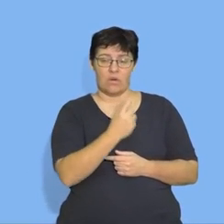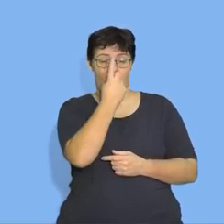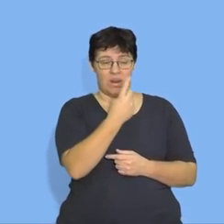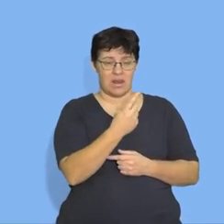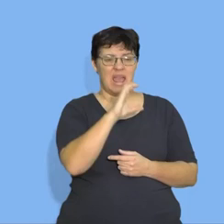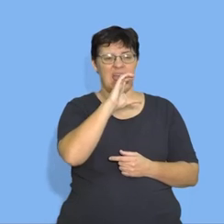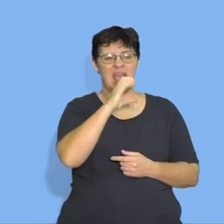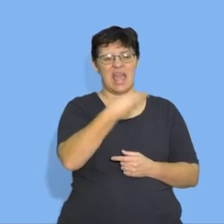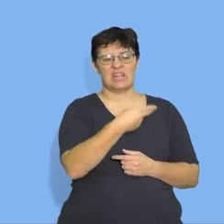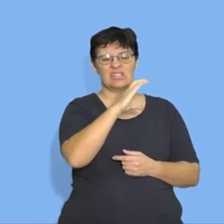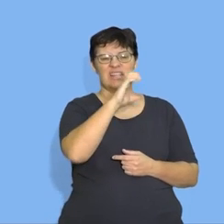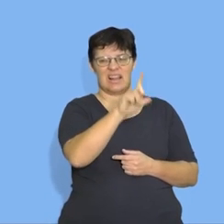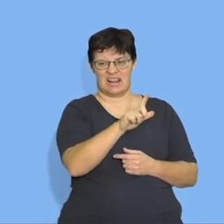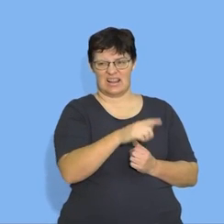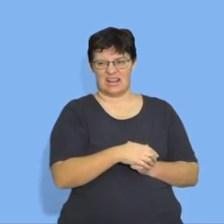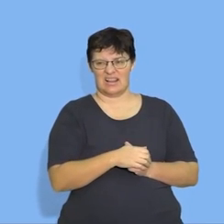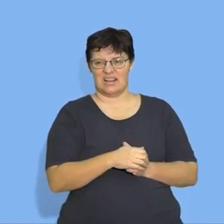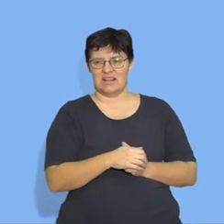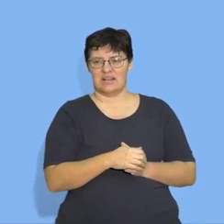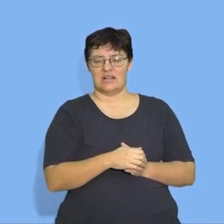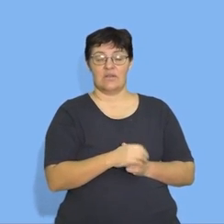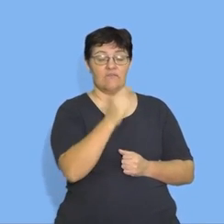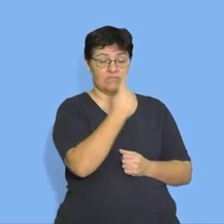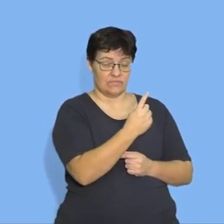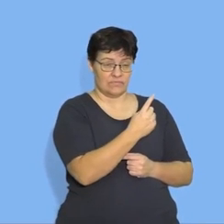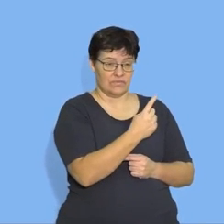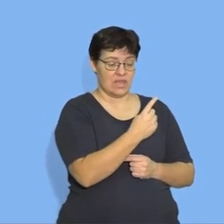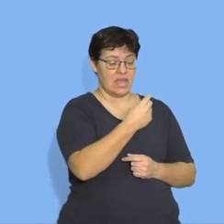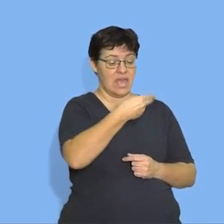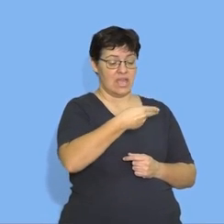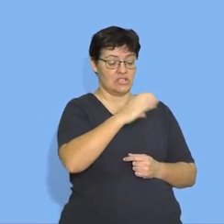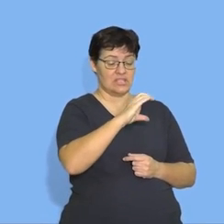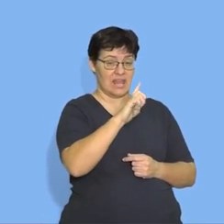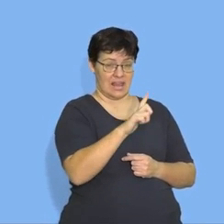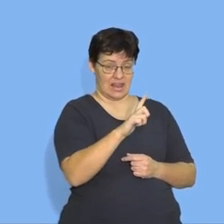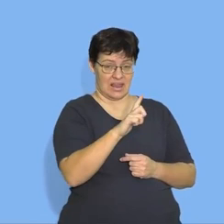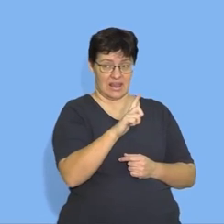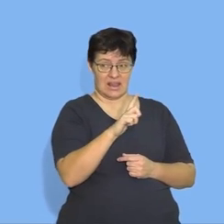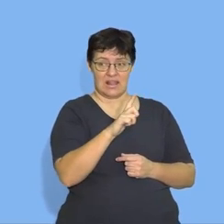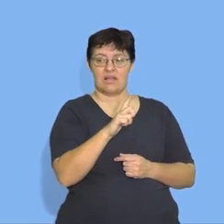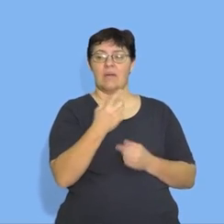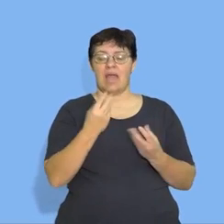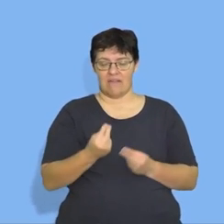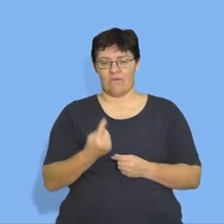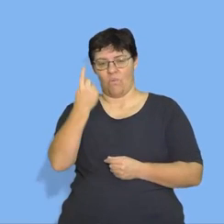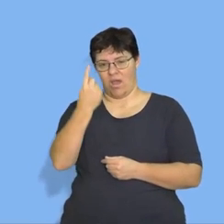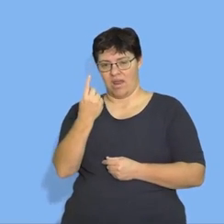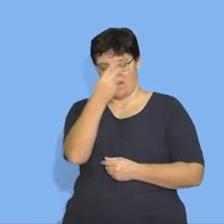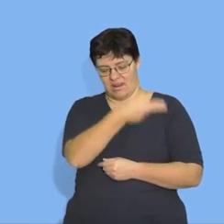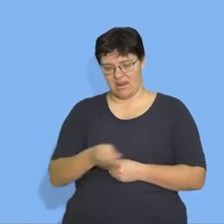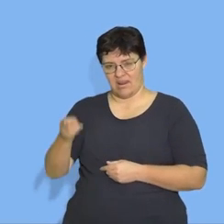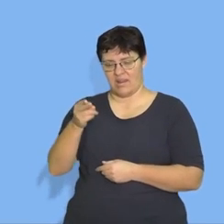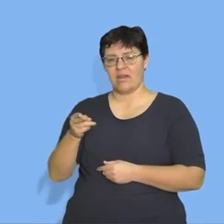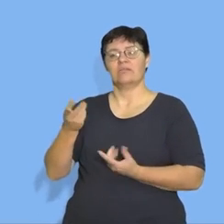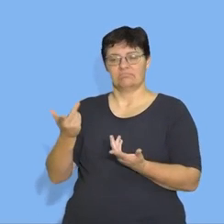HCl, you'd realize that for every HCl, there is also just 1 that is donated. In other words,